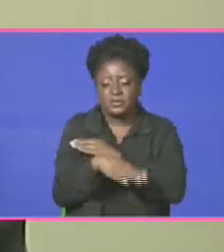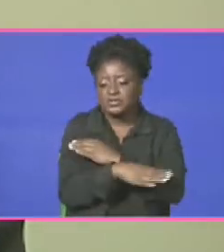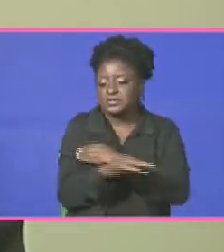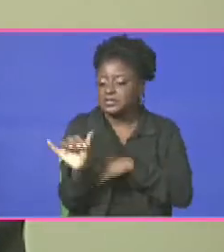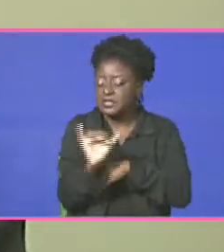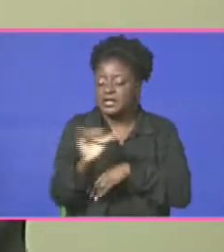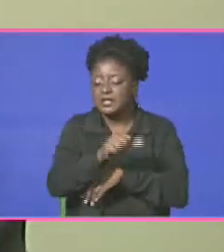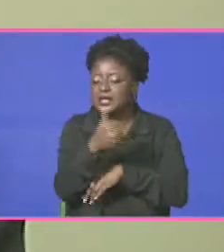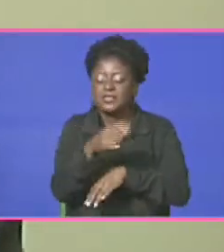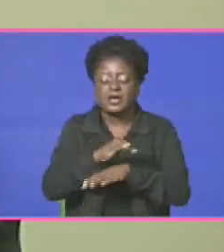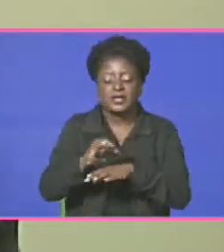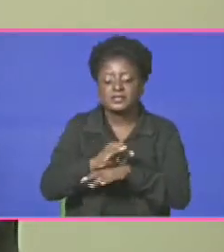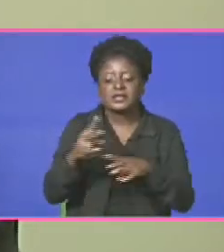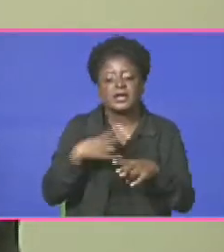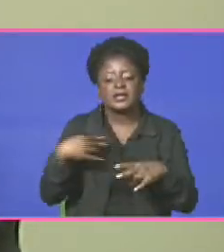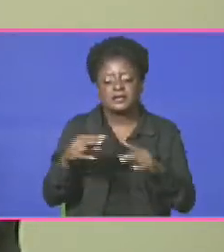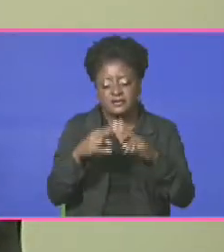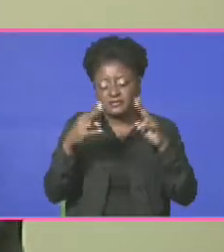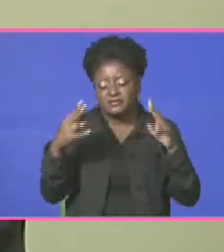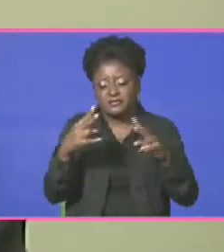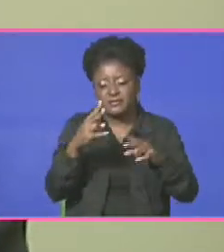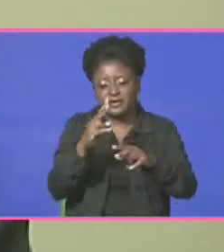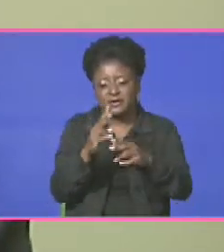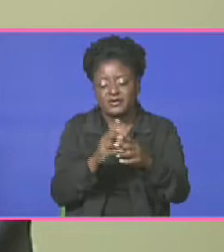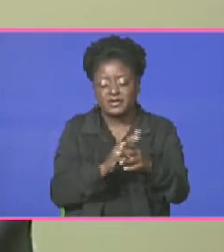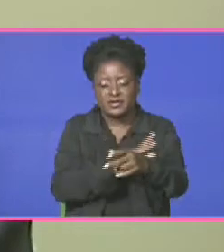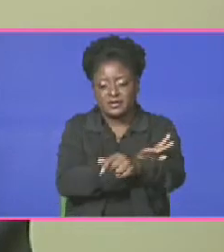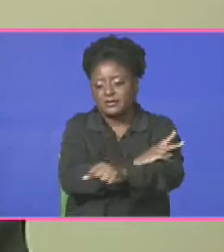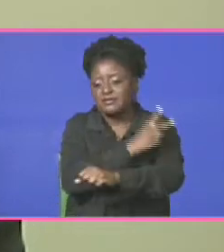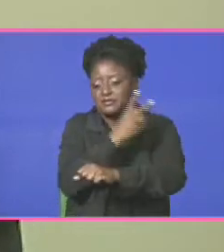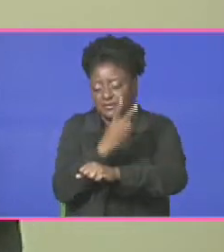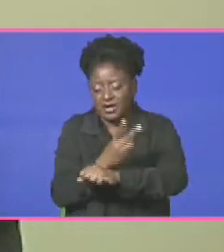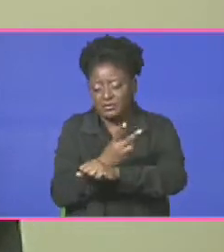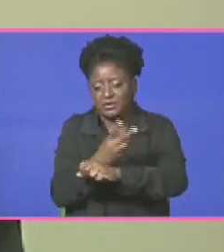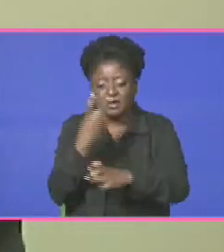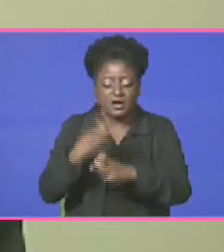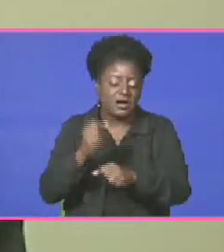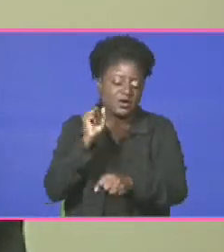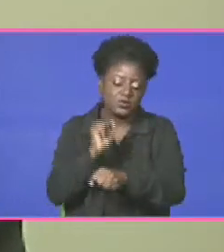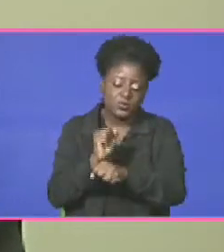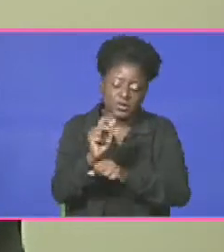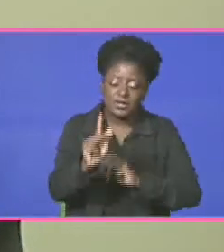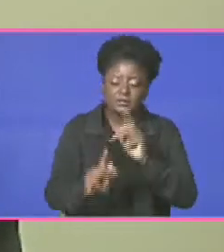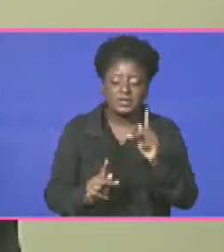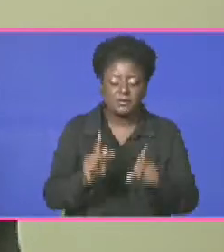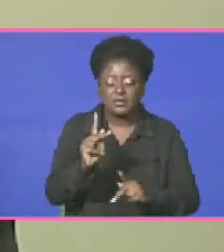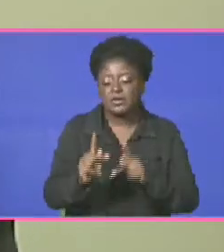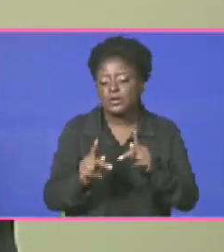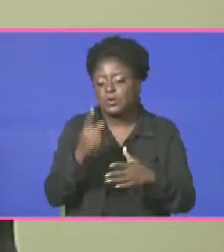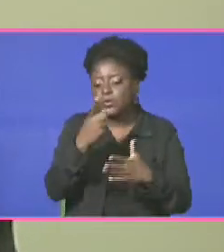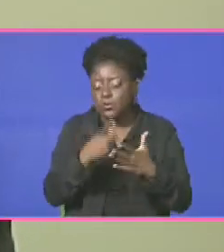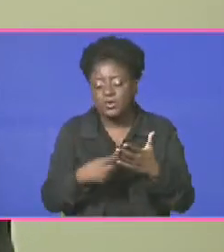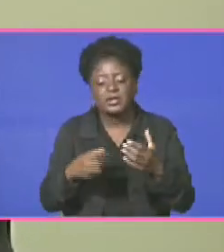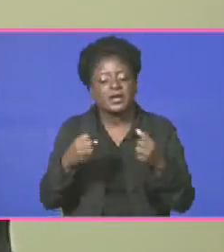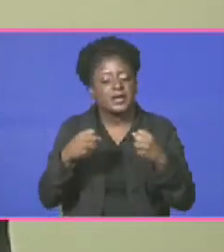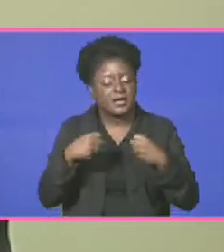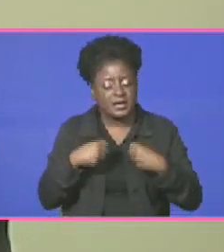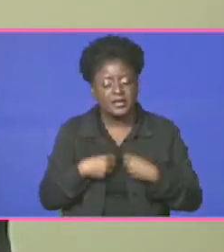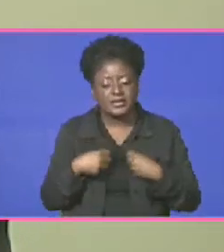islands, and a very vibrant and hardworking people. So what has